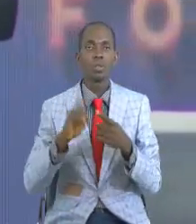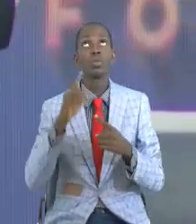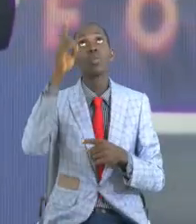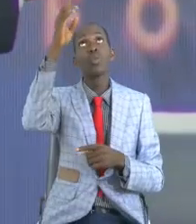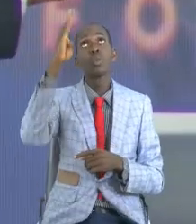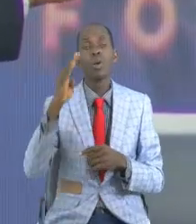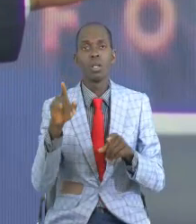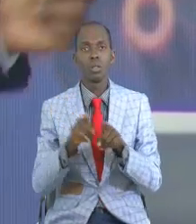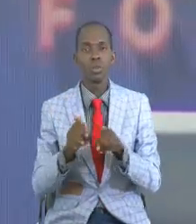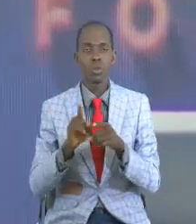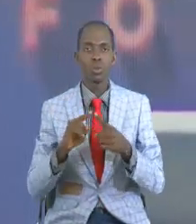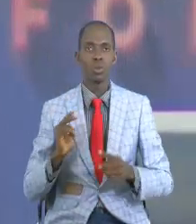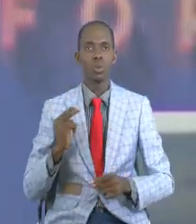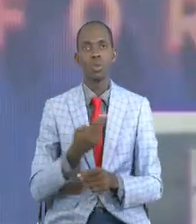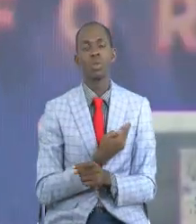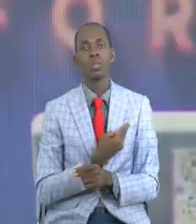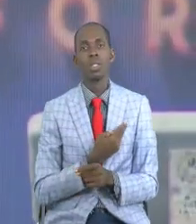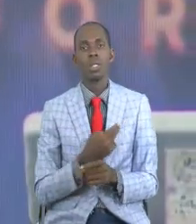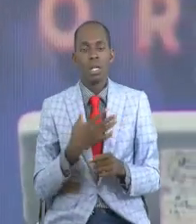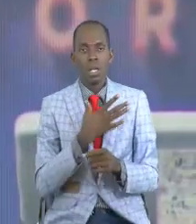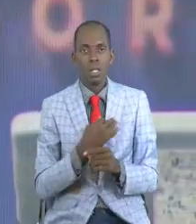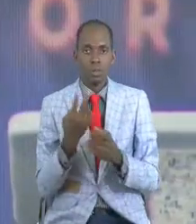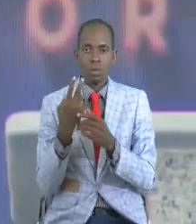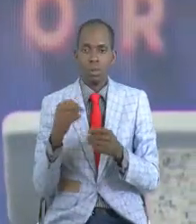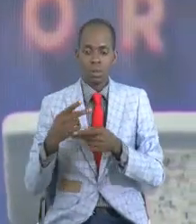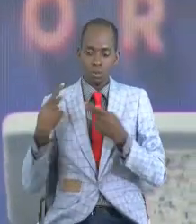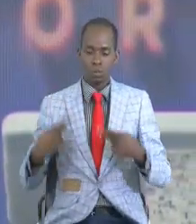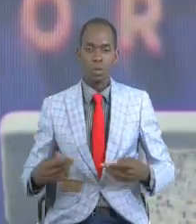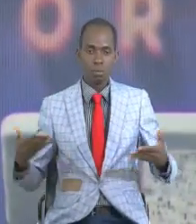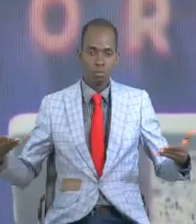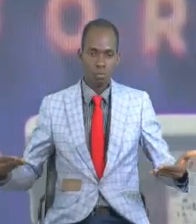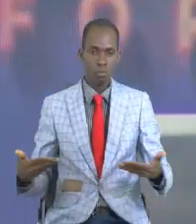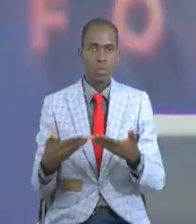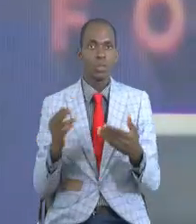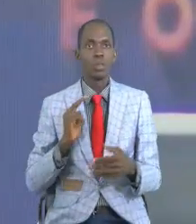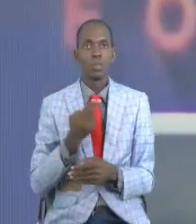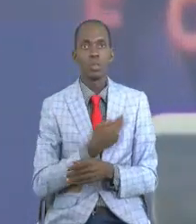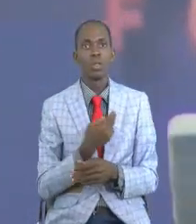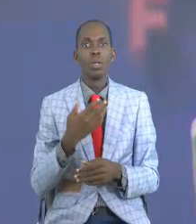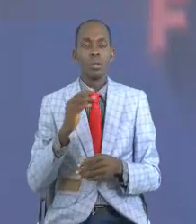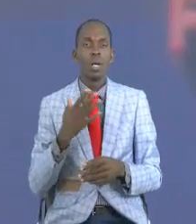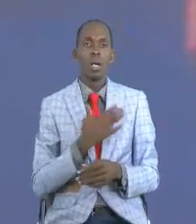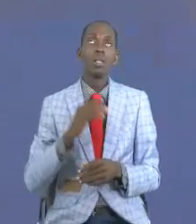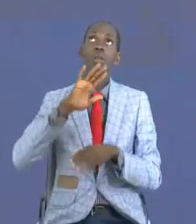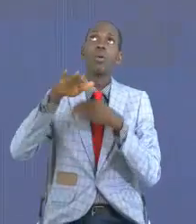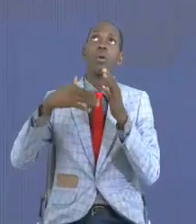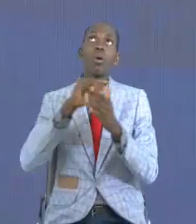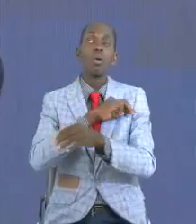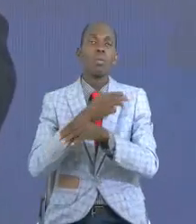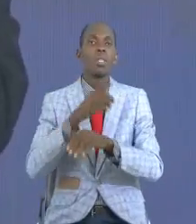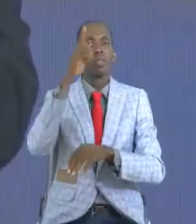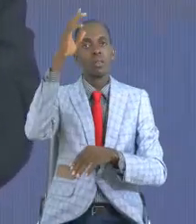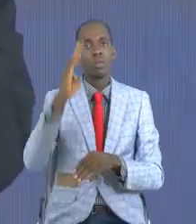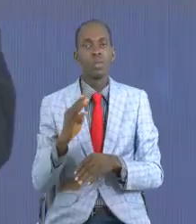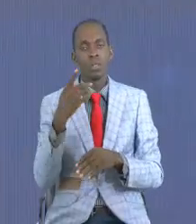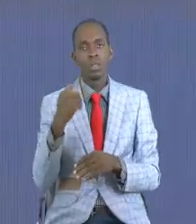us and as the priests joining us and the almighty god the perfection through his